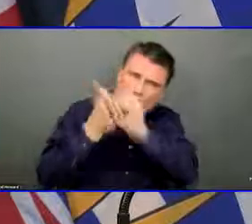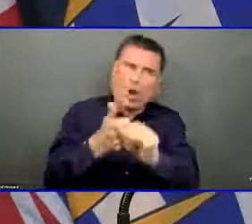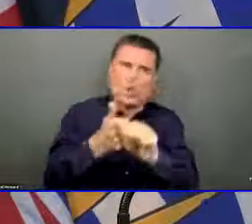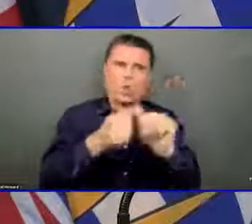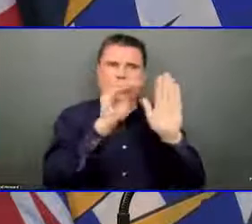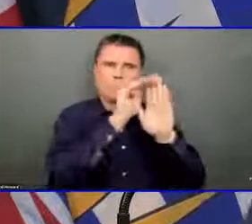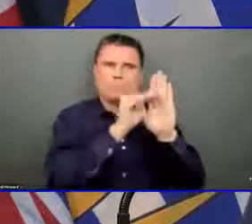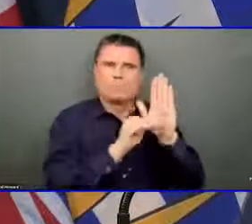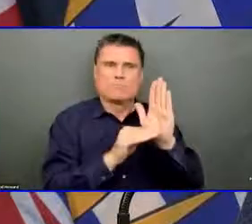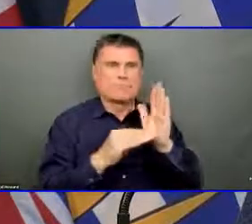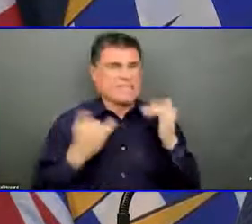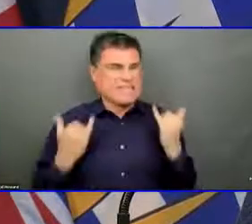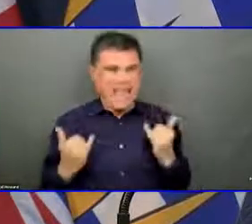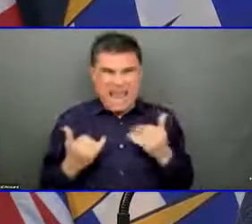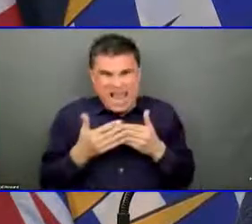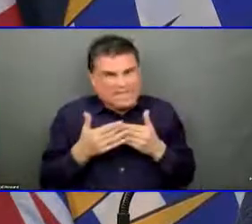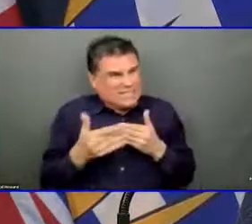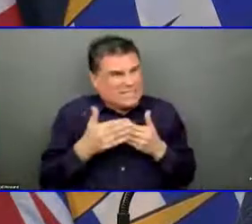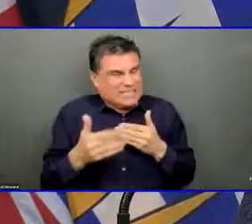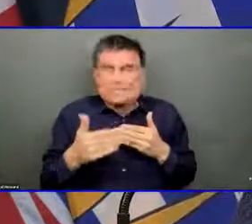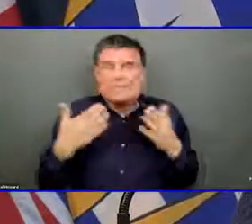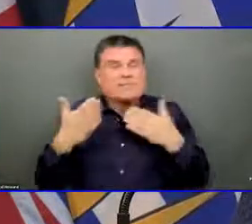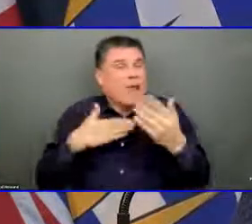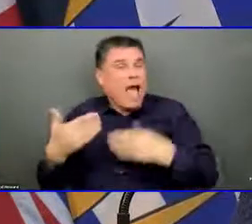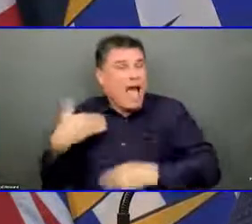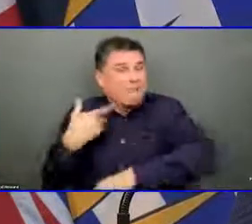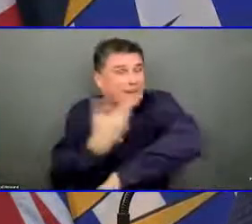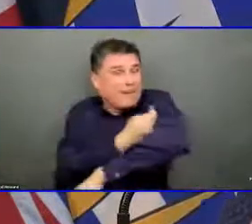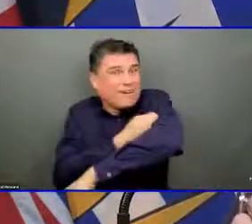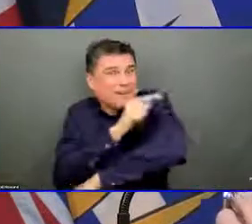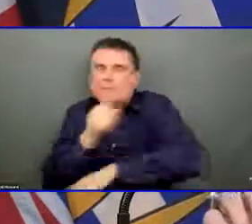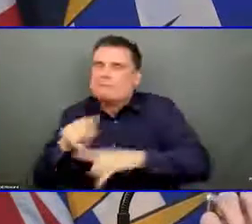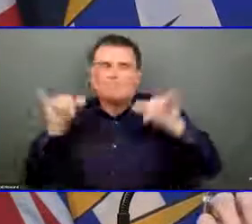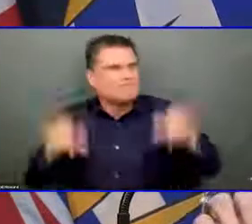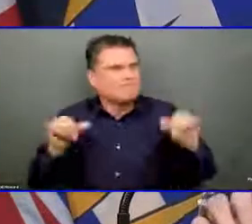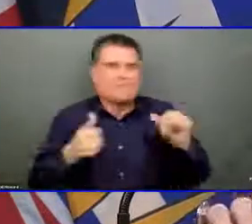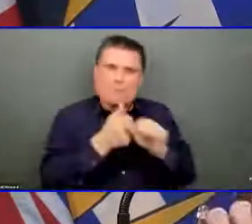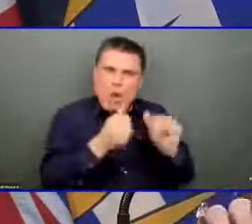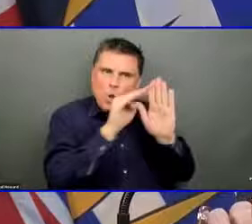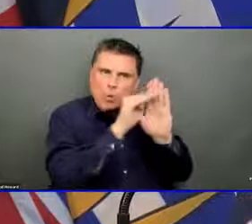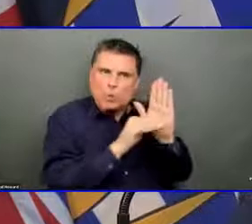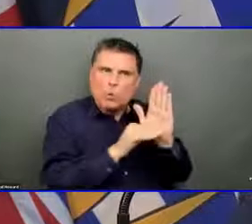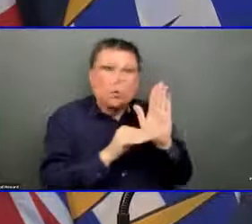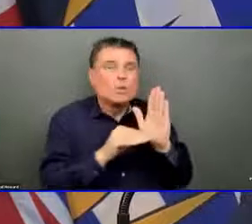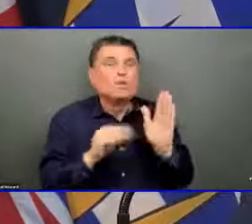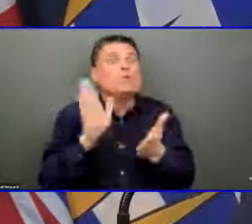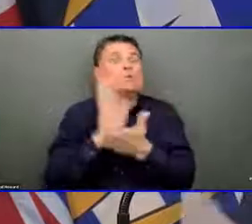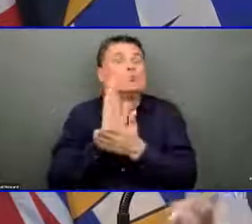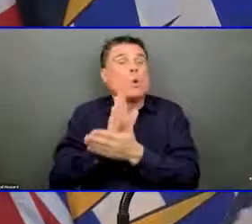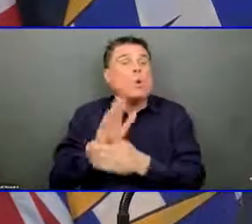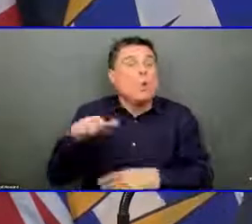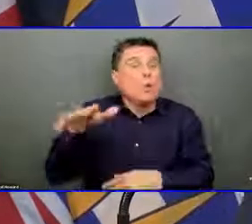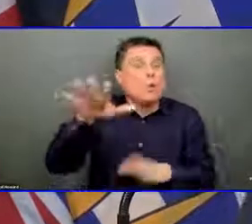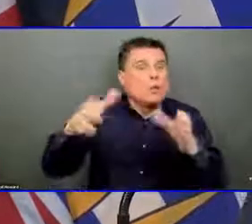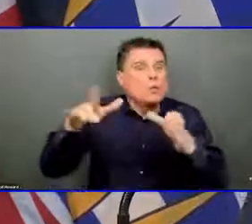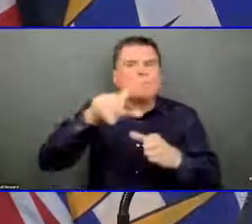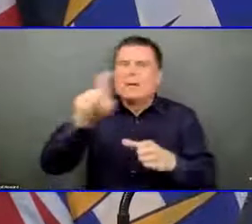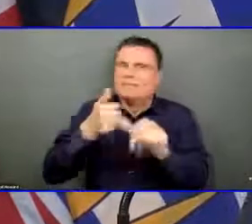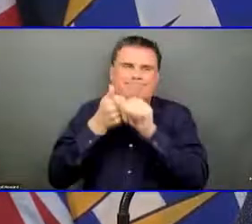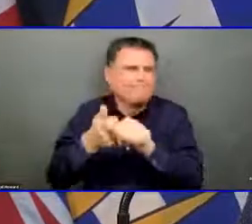use our safety plans at work and school. This is slowly turning the dial. It's not flicking the